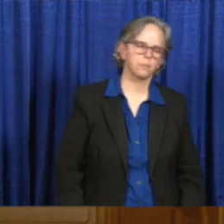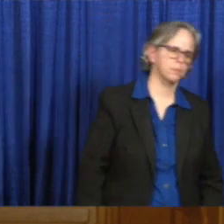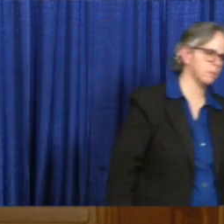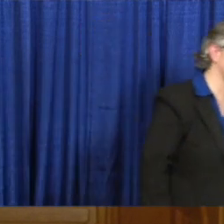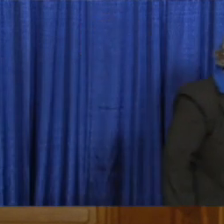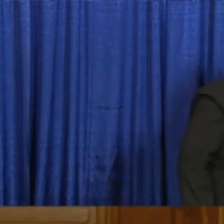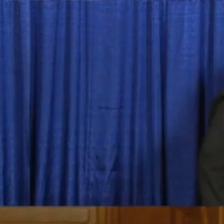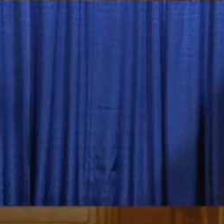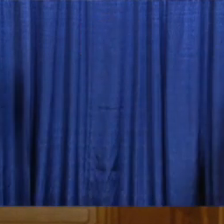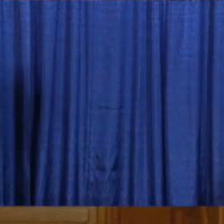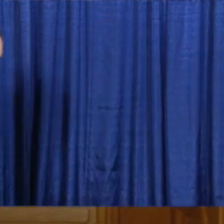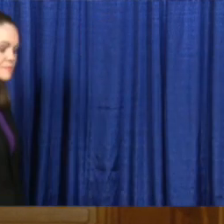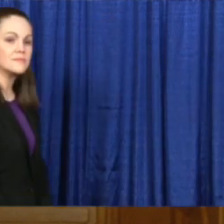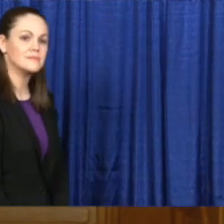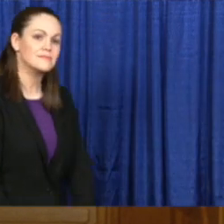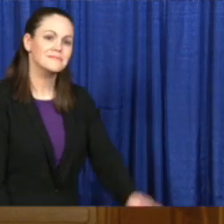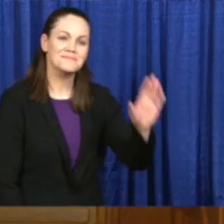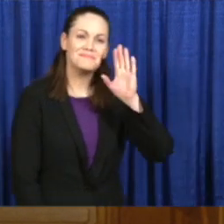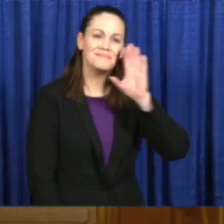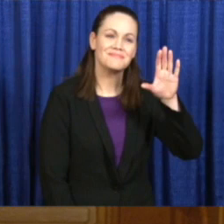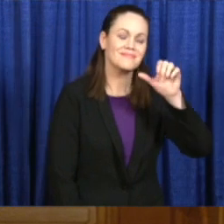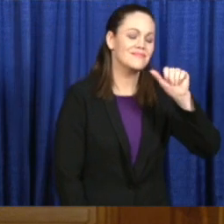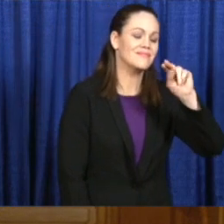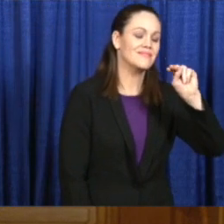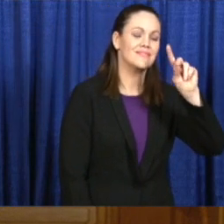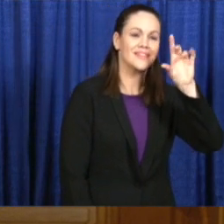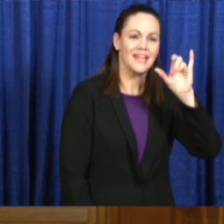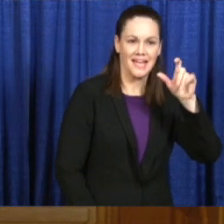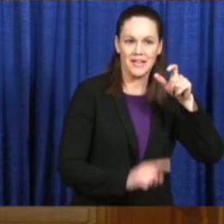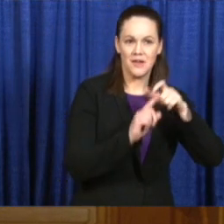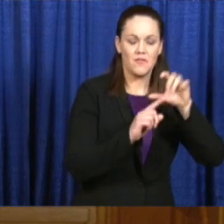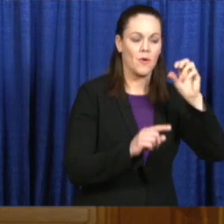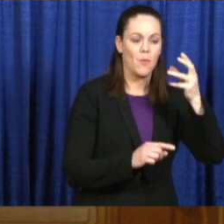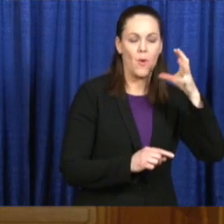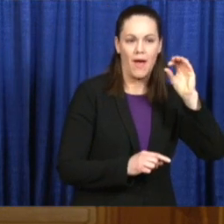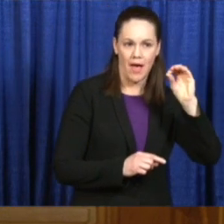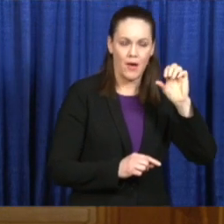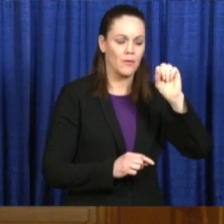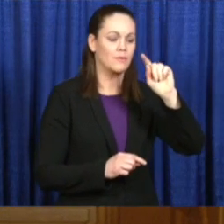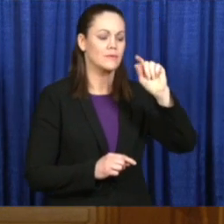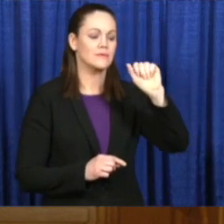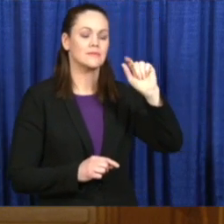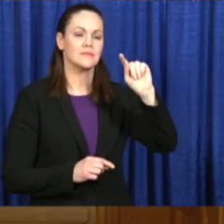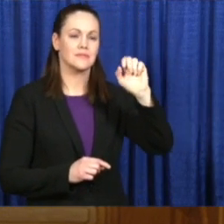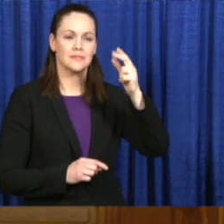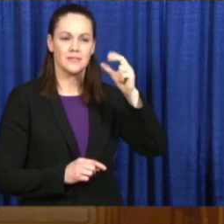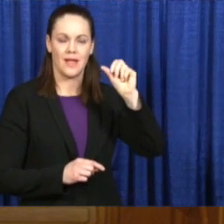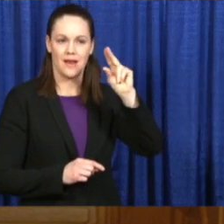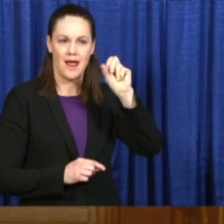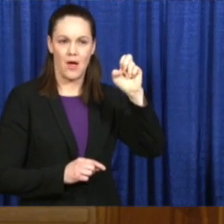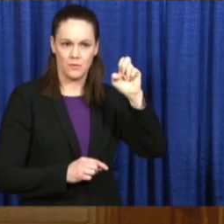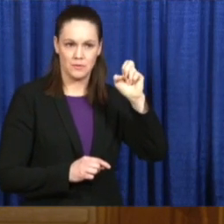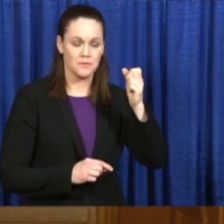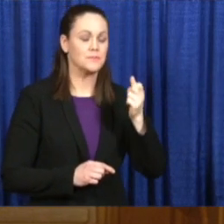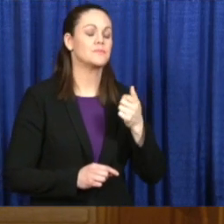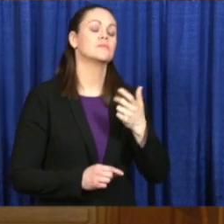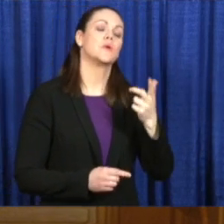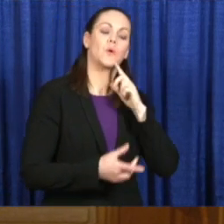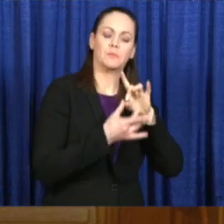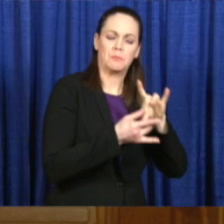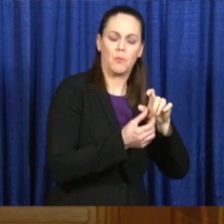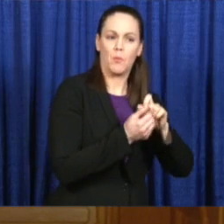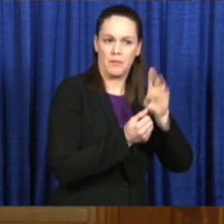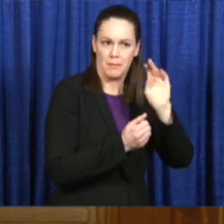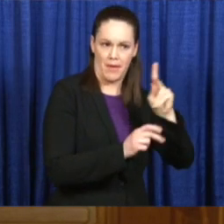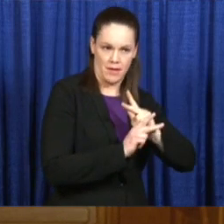Hi, everyone. Andy Chow with Ohio Public Radio and Television State House News Bureau. Getting back to the lending order, what sort